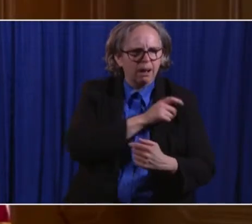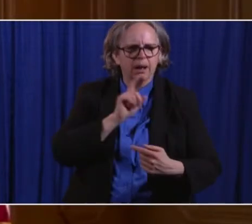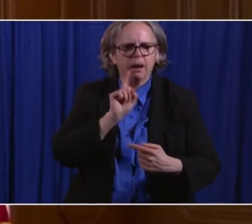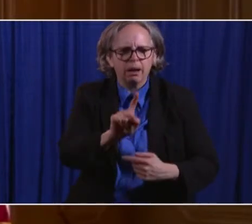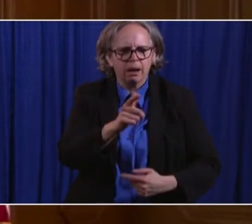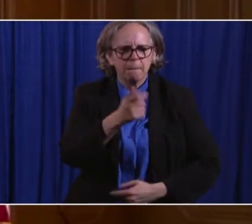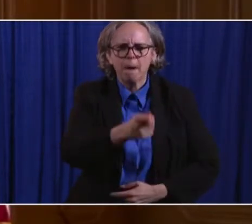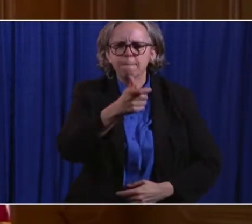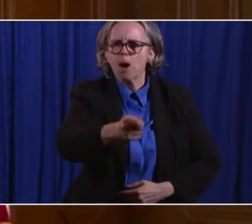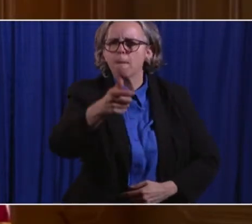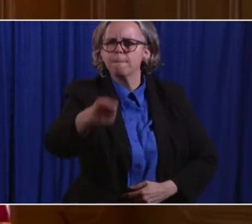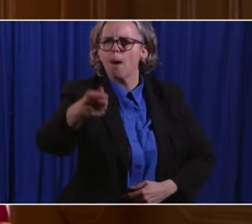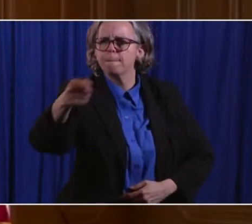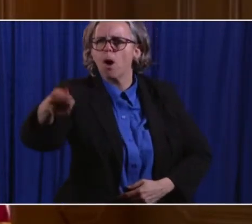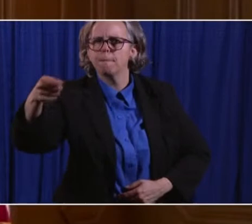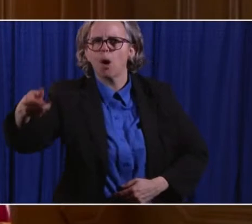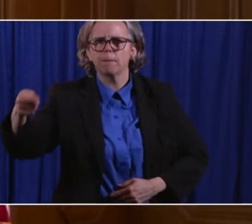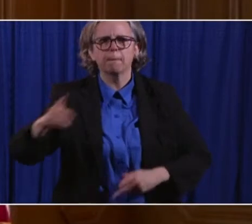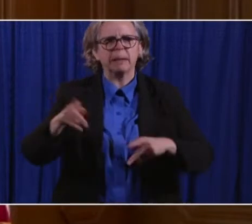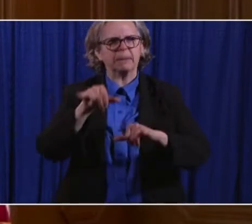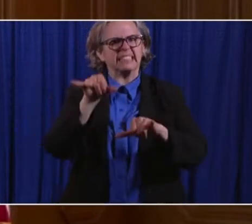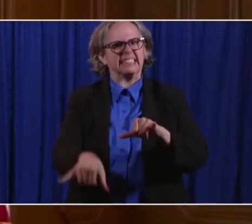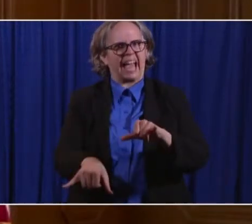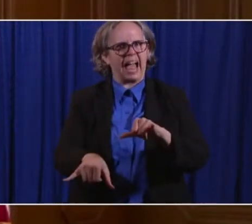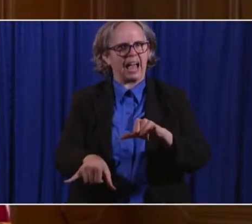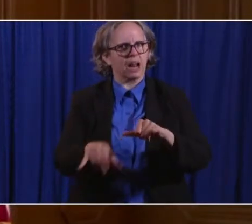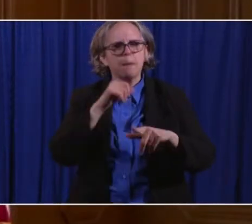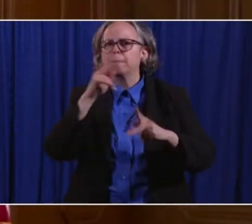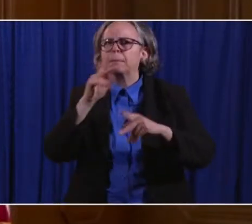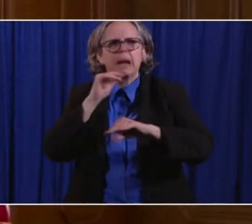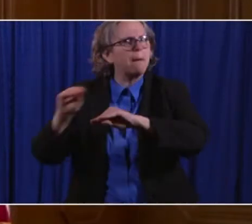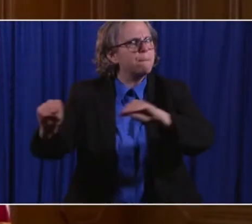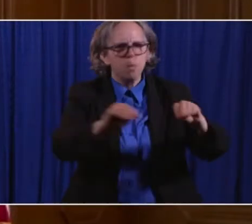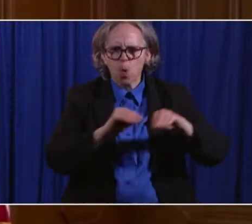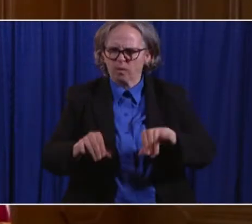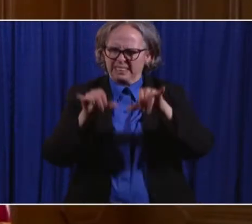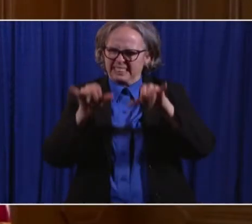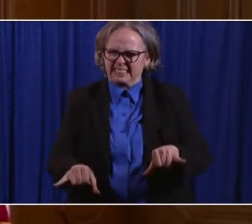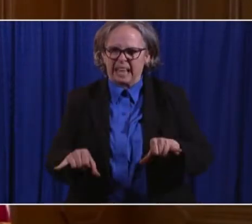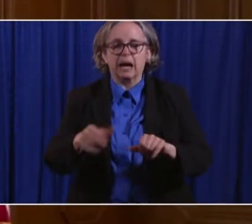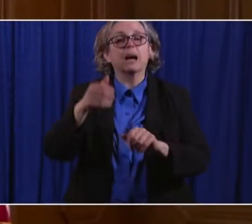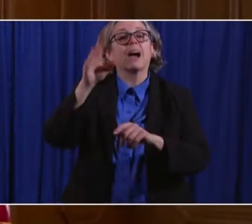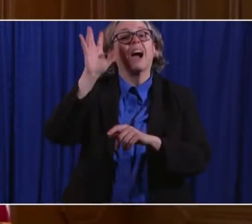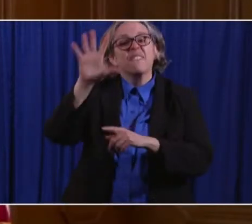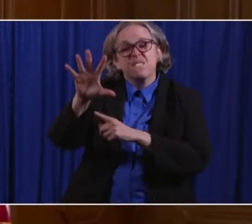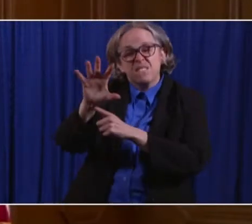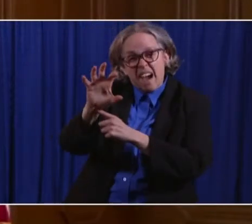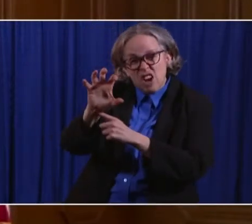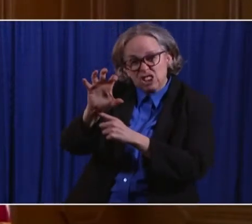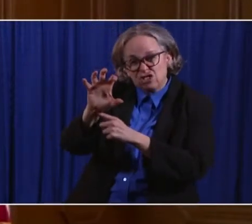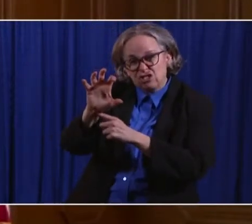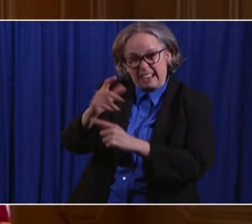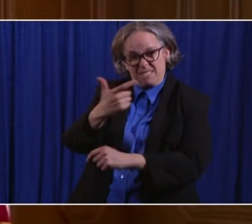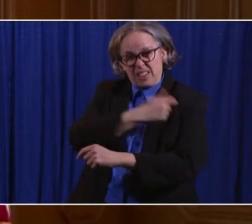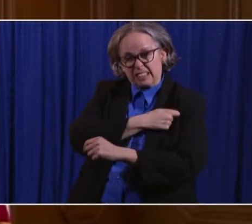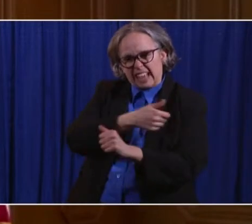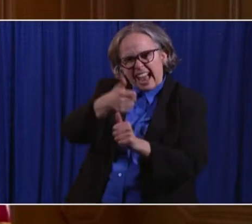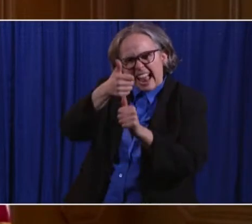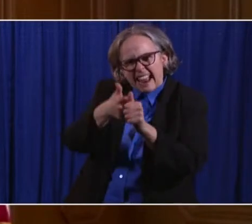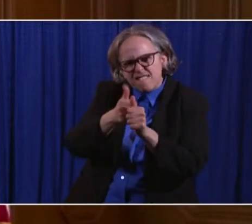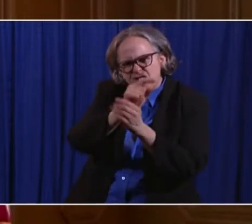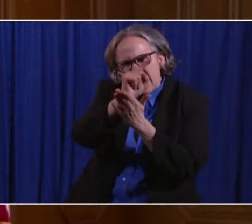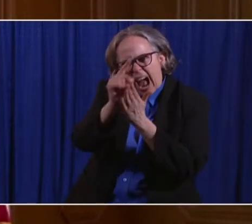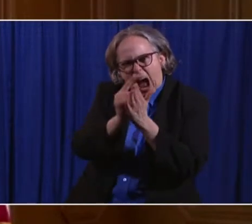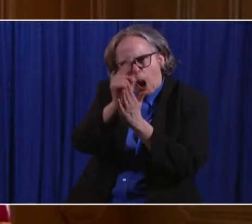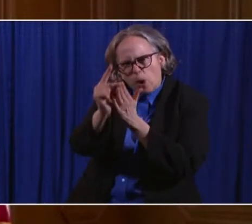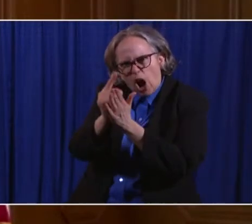efficient. It's truly an amazing feat. I want to express my appreciation to FEMA. I want to express my appreciation to the Department of